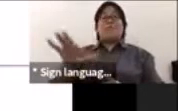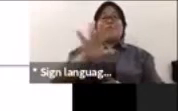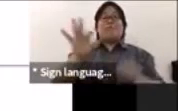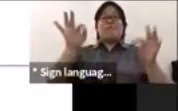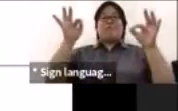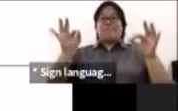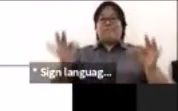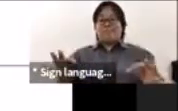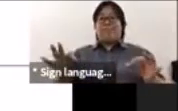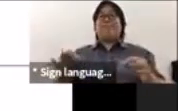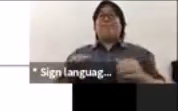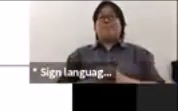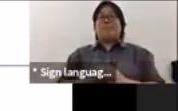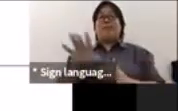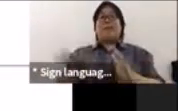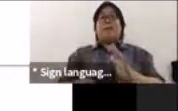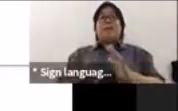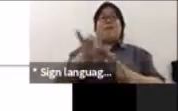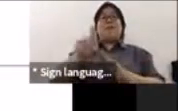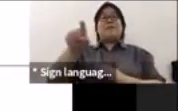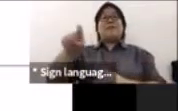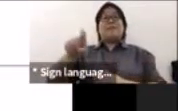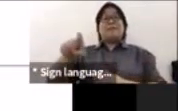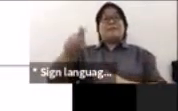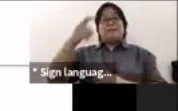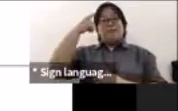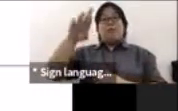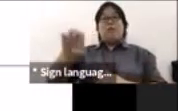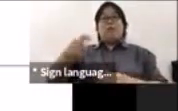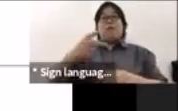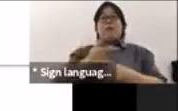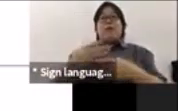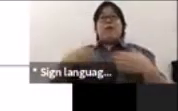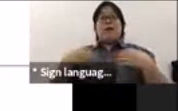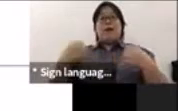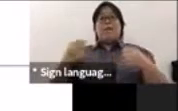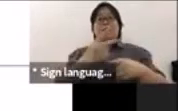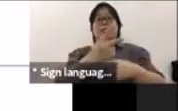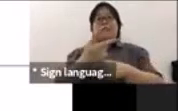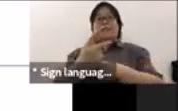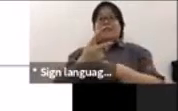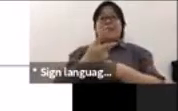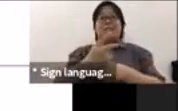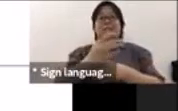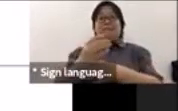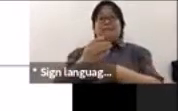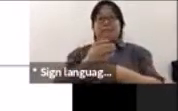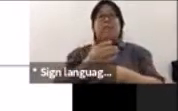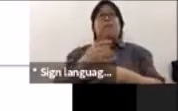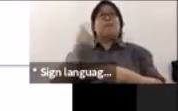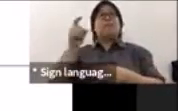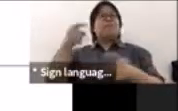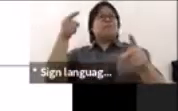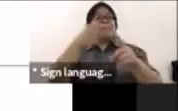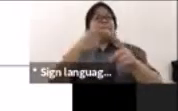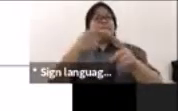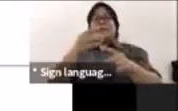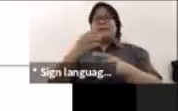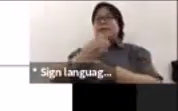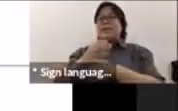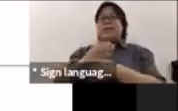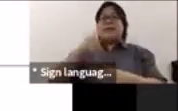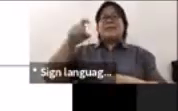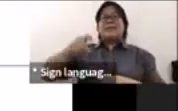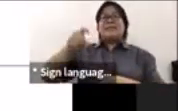2013 identified that the need for reproductive health care strategy addressing health care